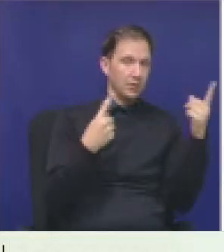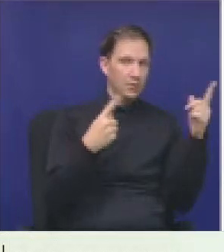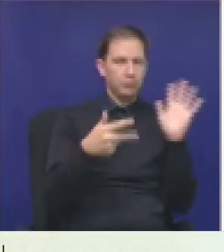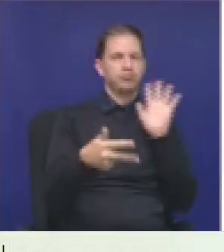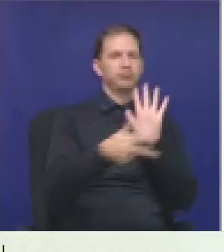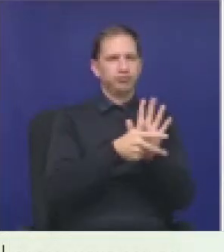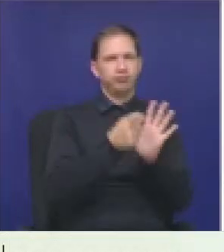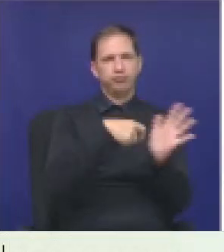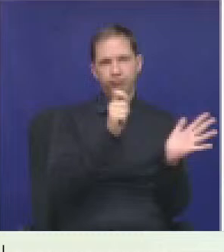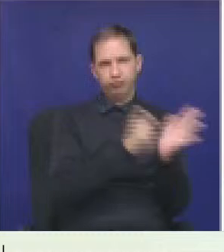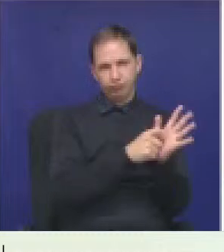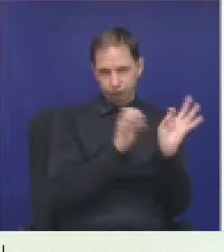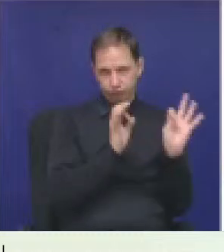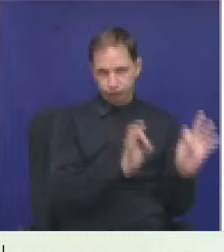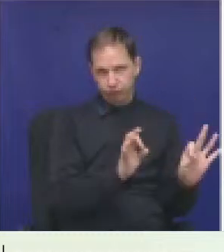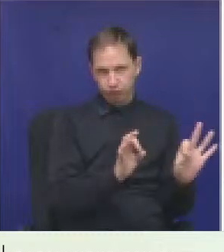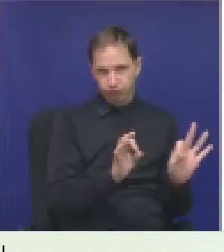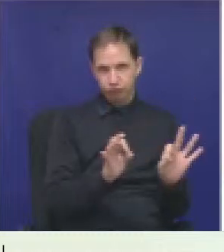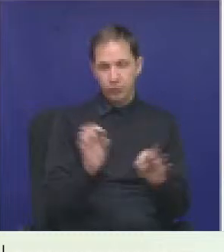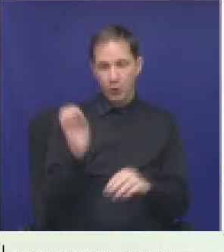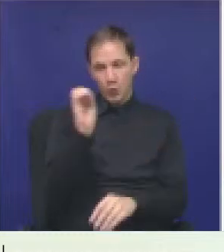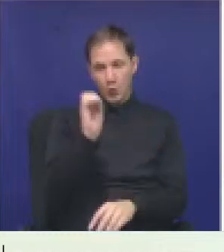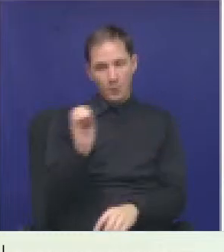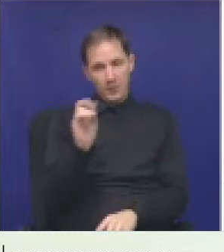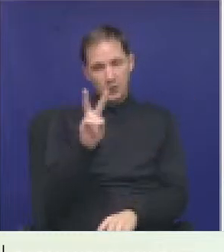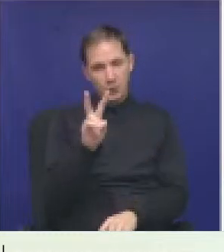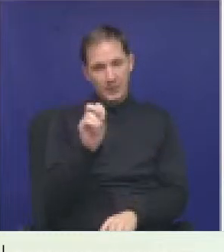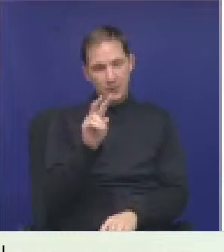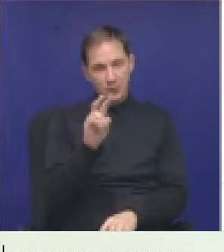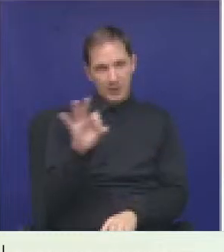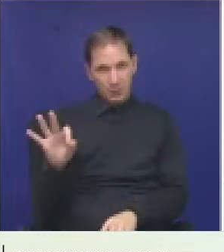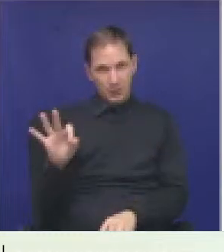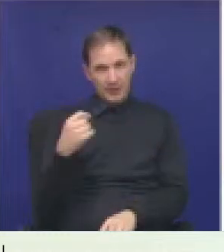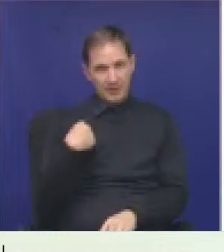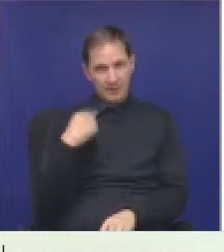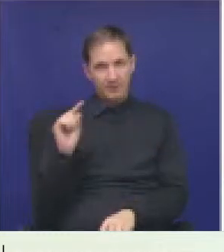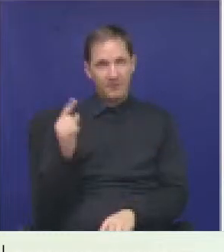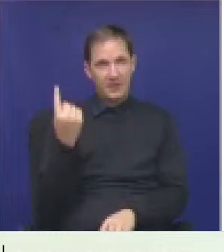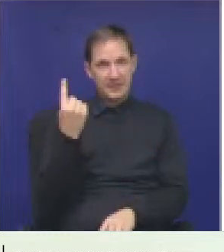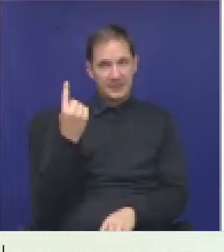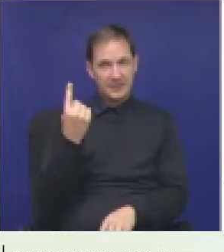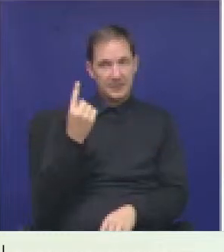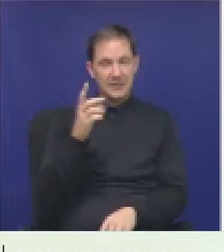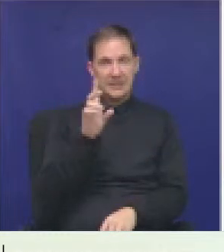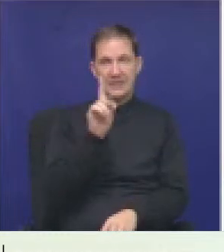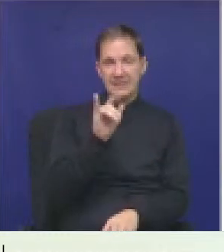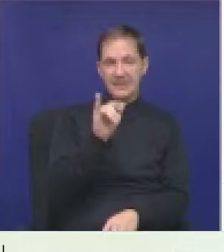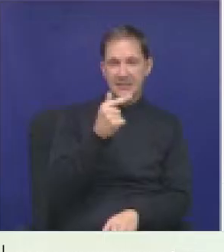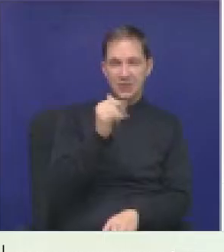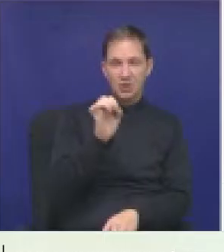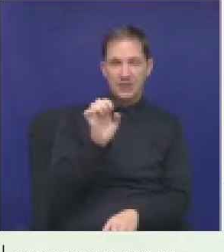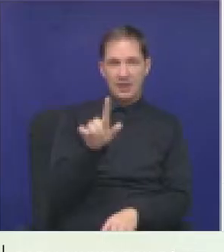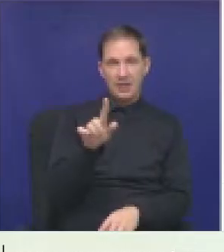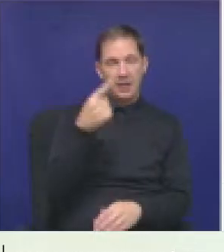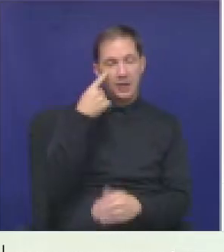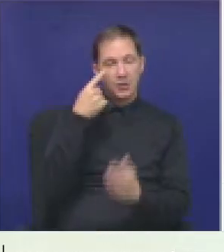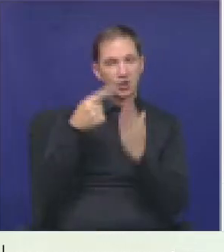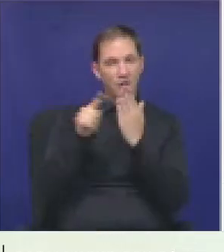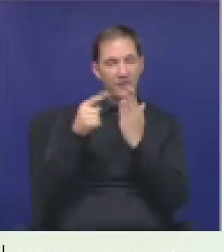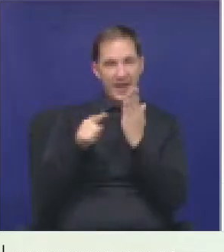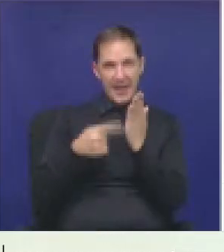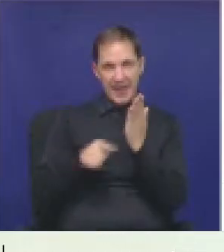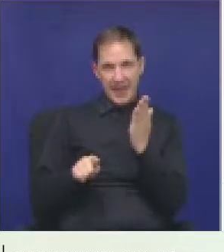effect. In October 2023, Stats SA delivered the results to the nation's first digital survey, as I've